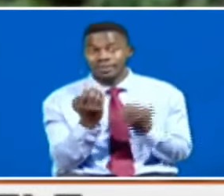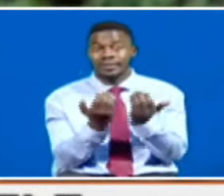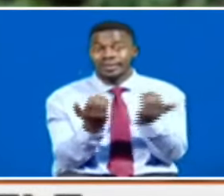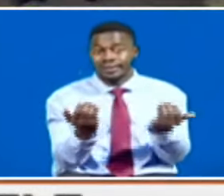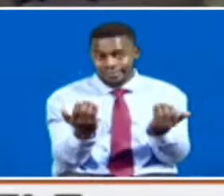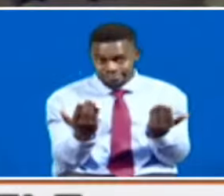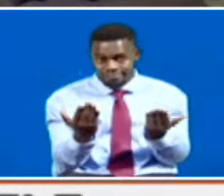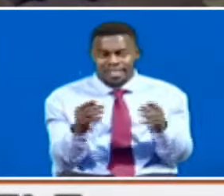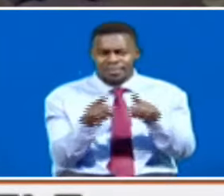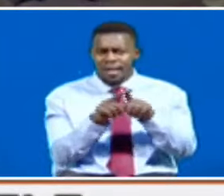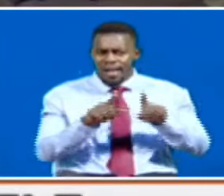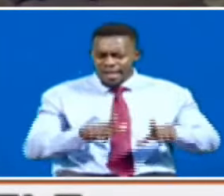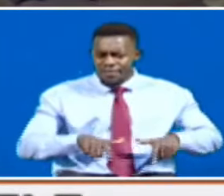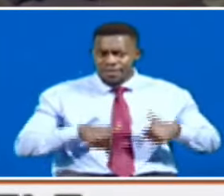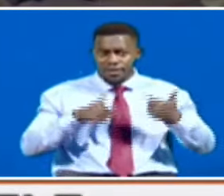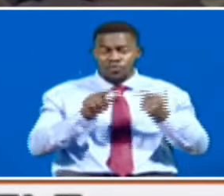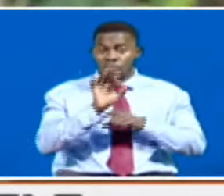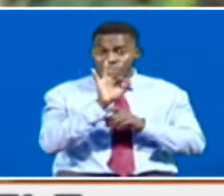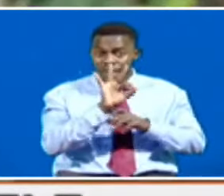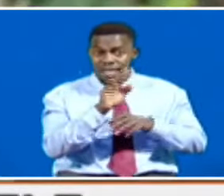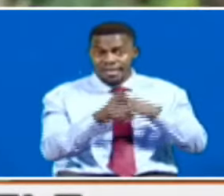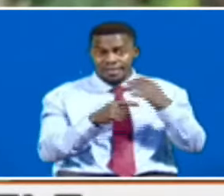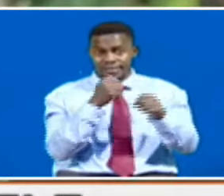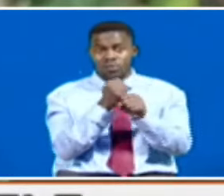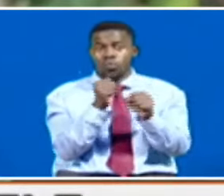been living with hydrocele for 3 years now.